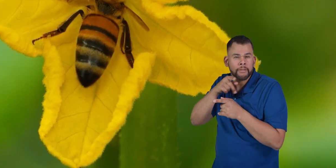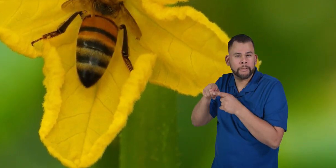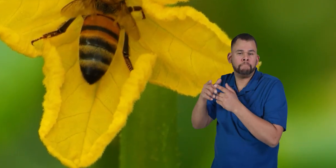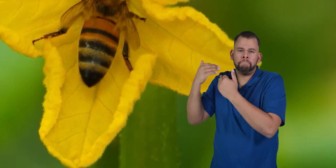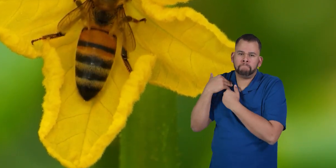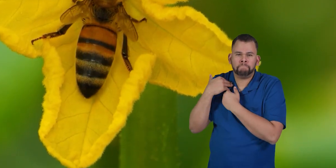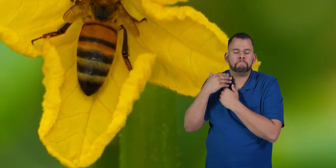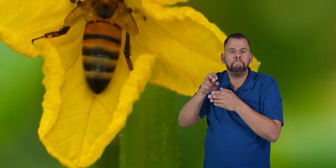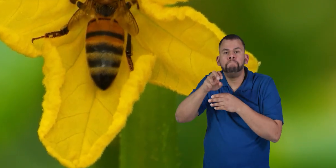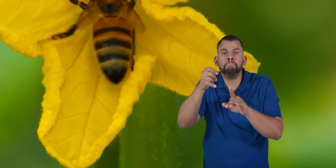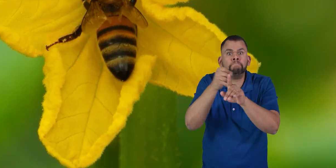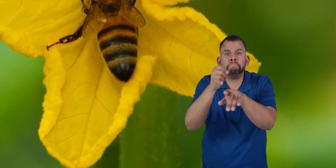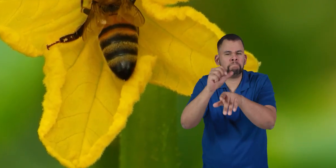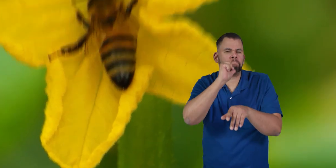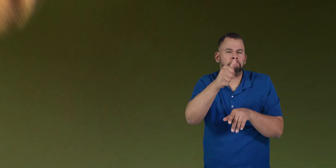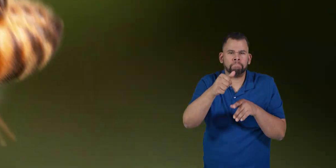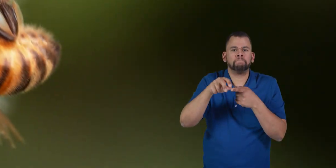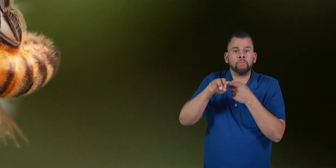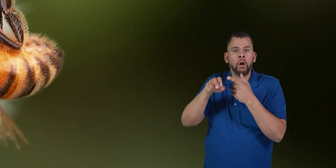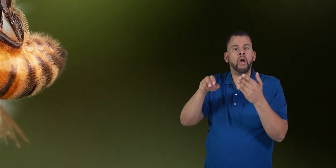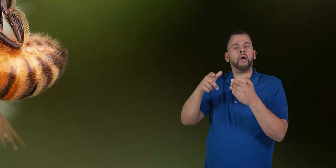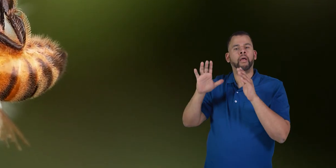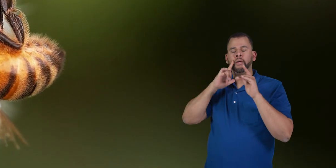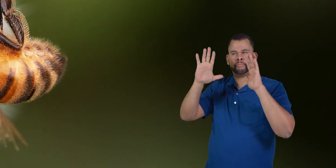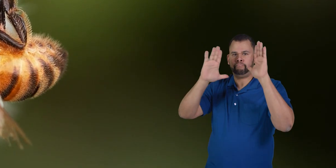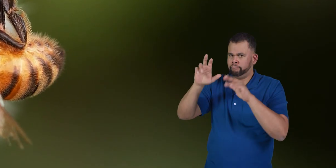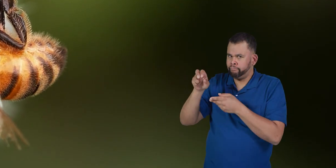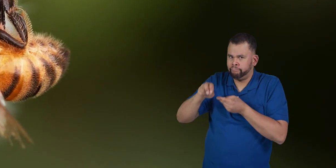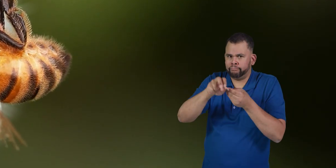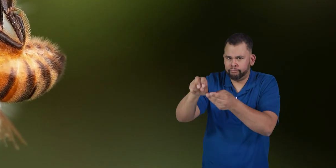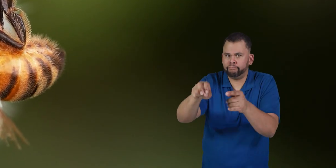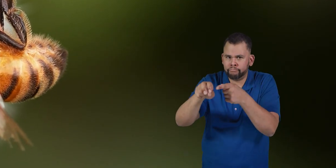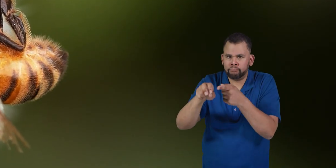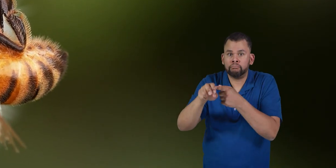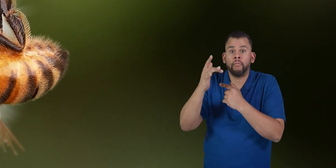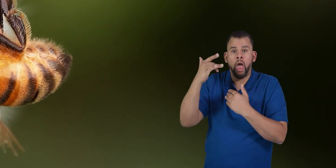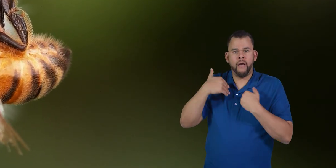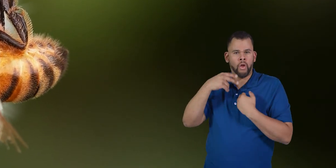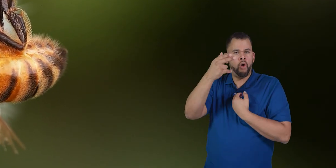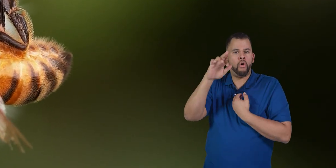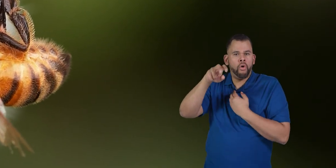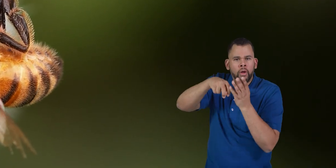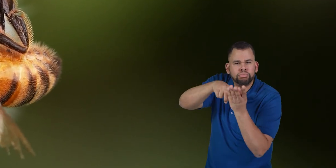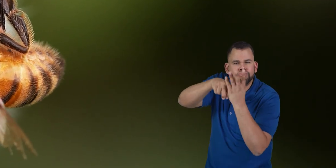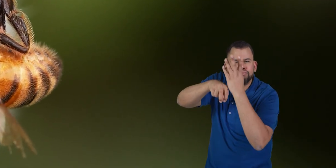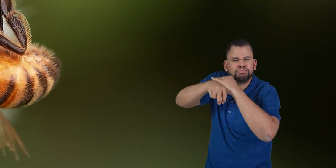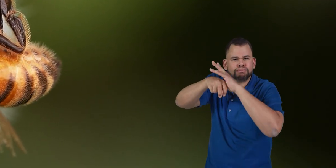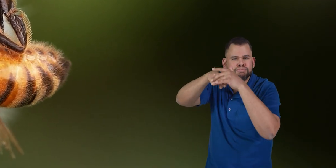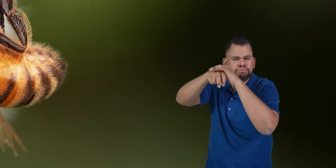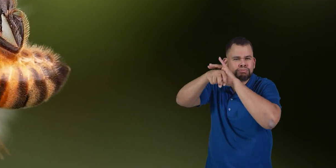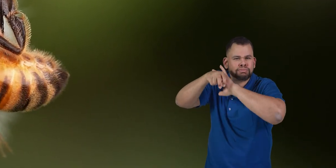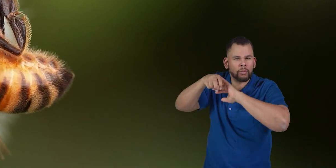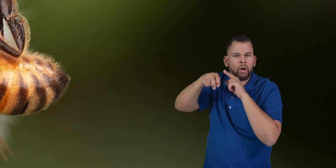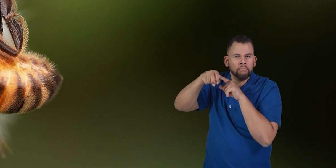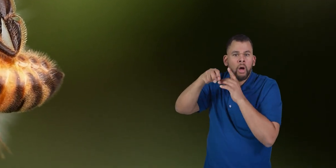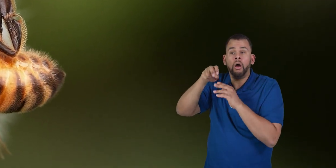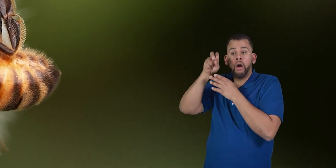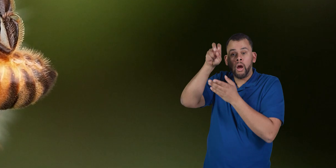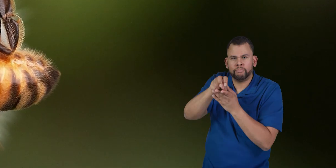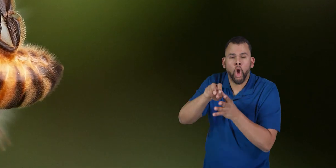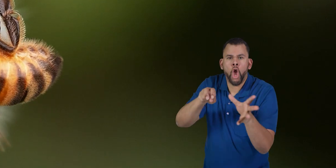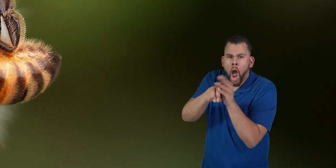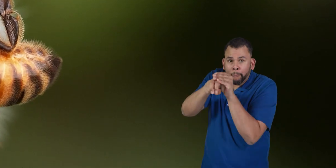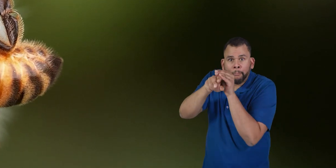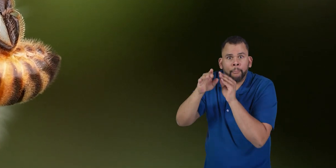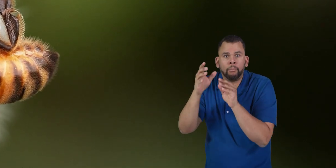many can't even sting these bees are excellent pollinators because they have hairs and other specialized body parts that